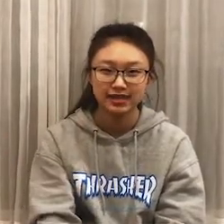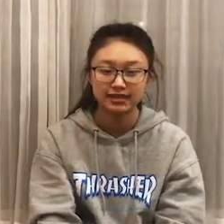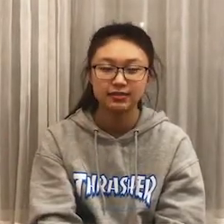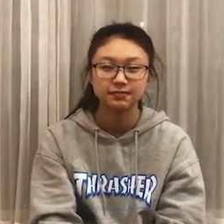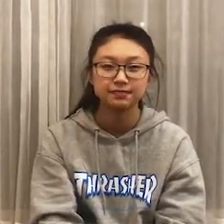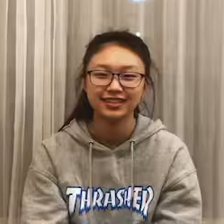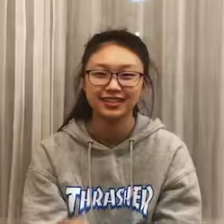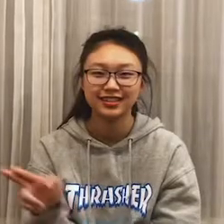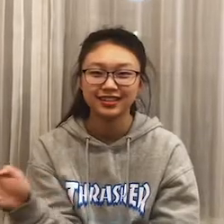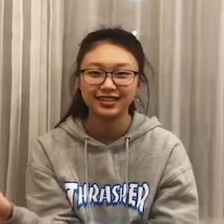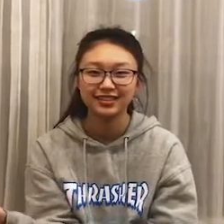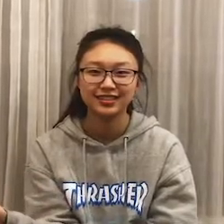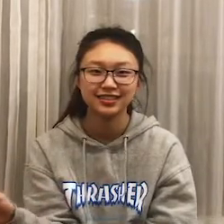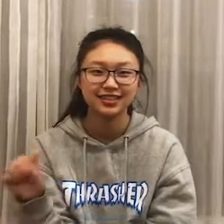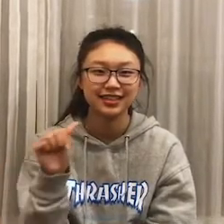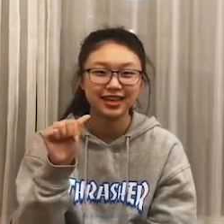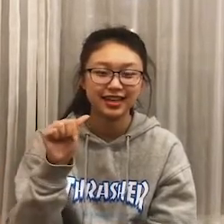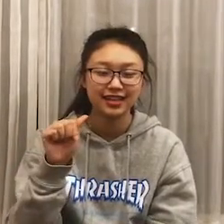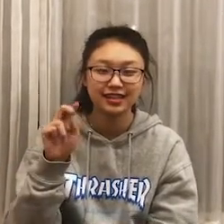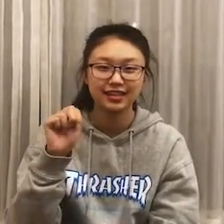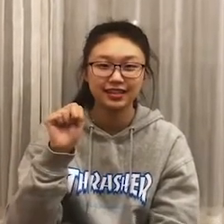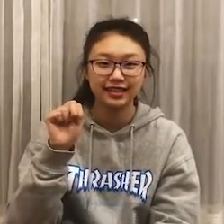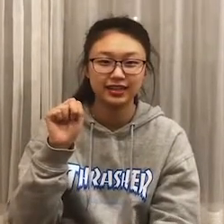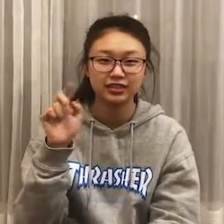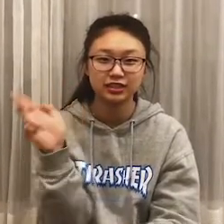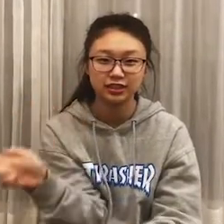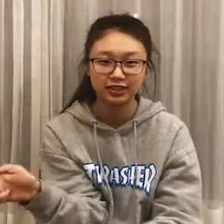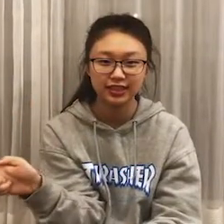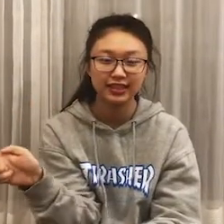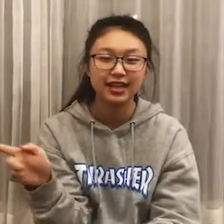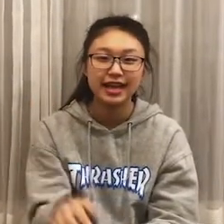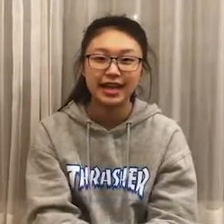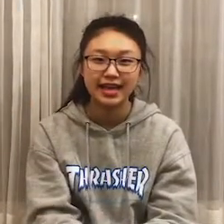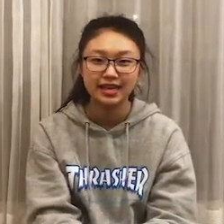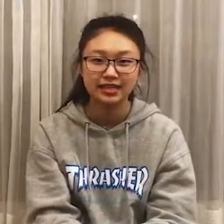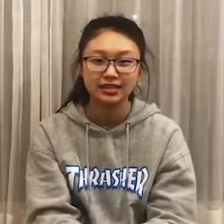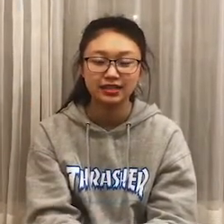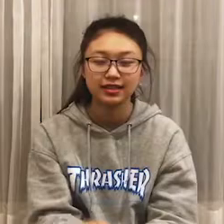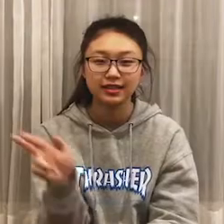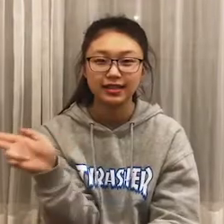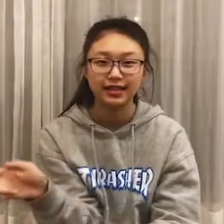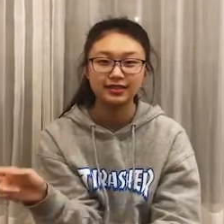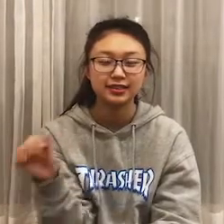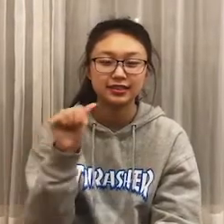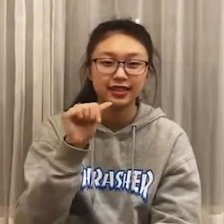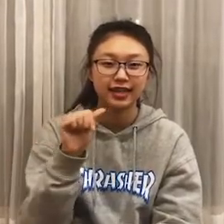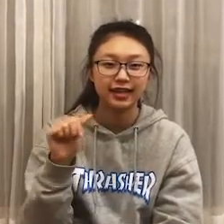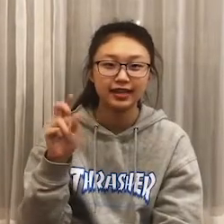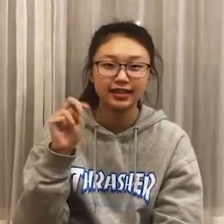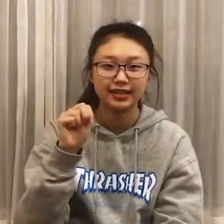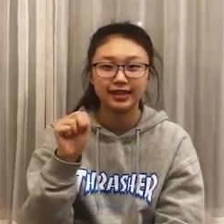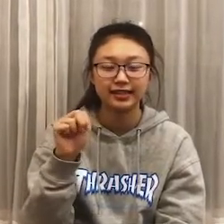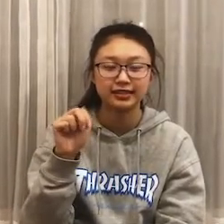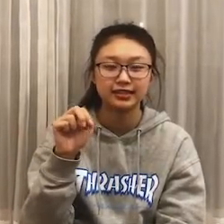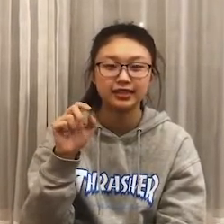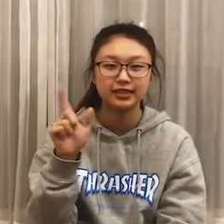care for something, to think of something constantly. Sometimes it can also mean be coated with.